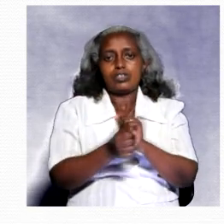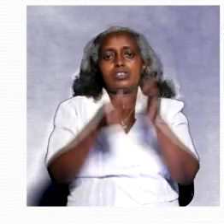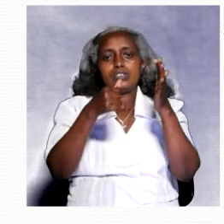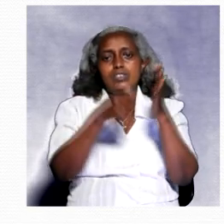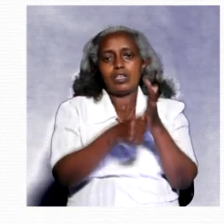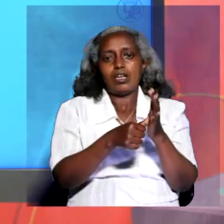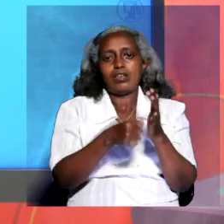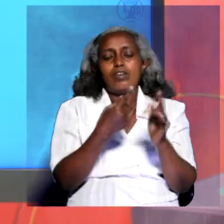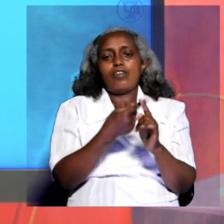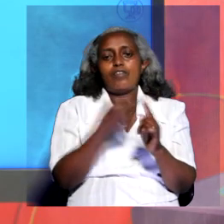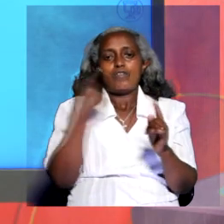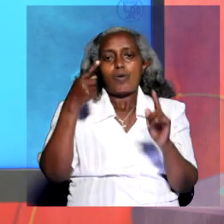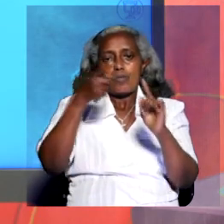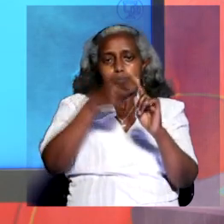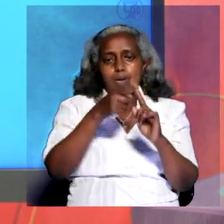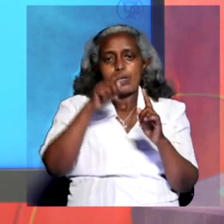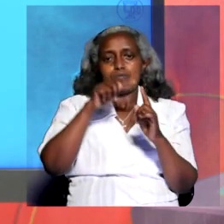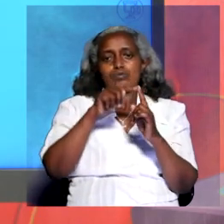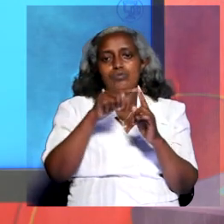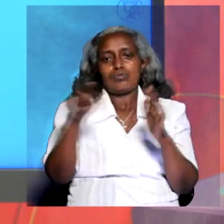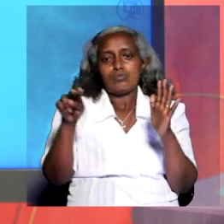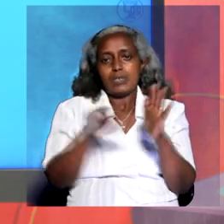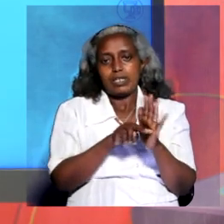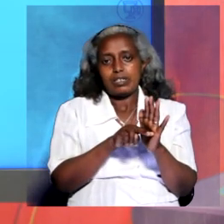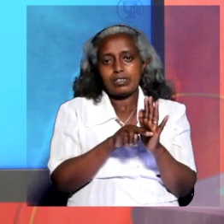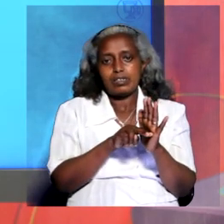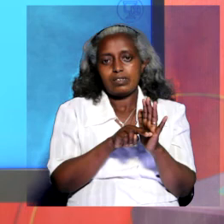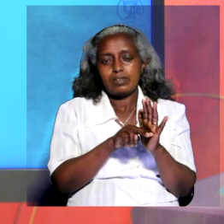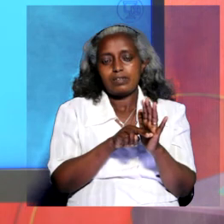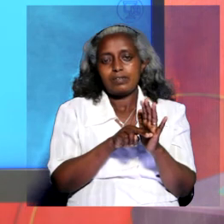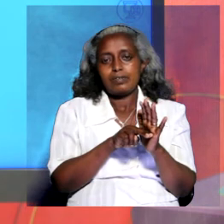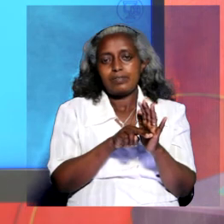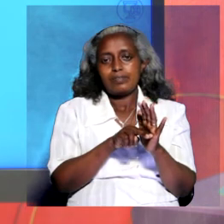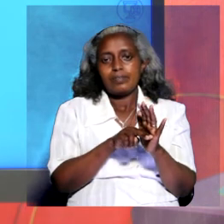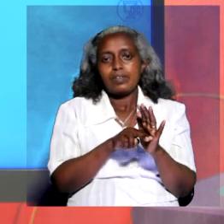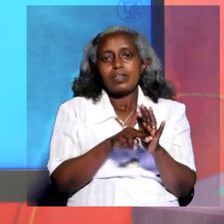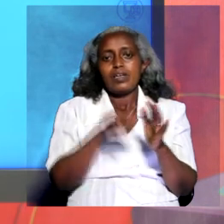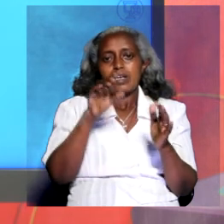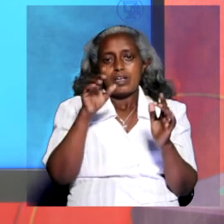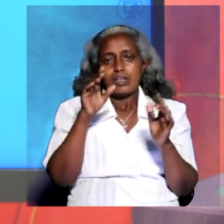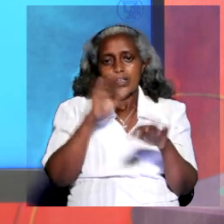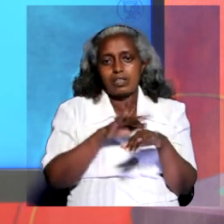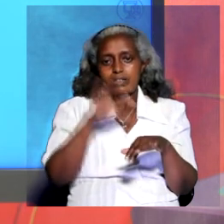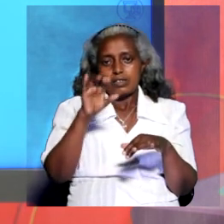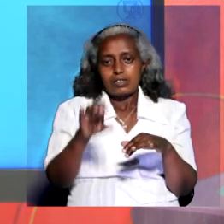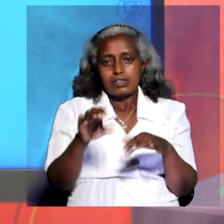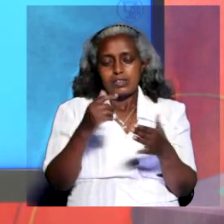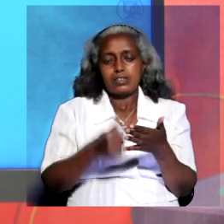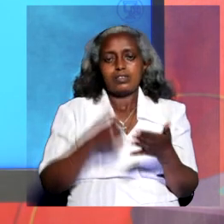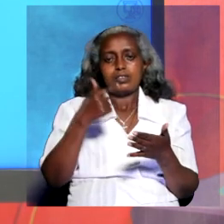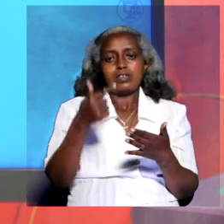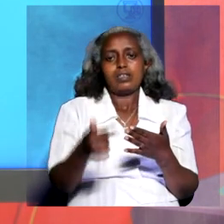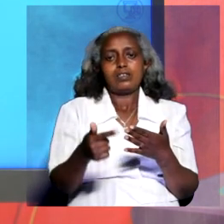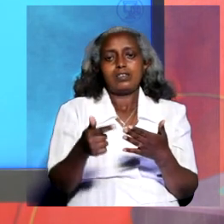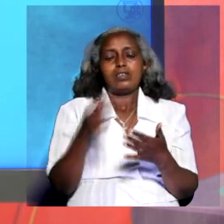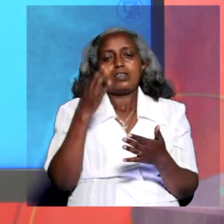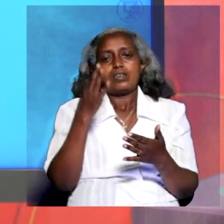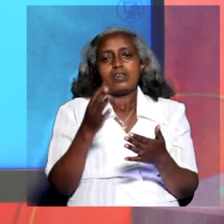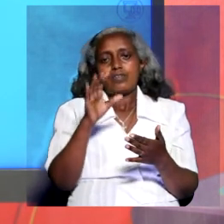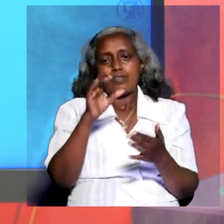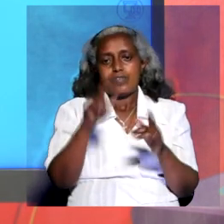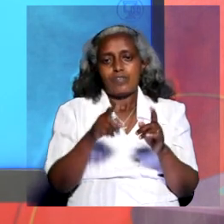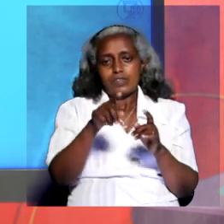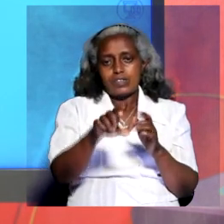sign from plus 2 minus at c, then f of